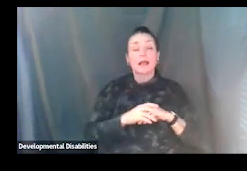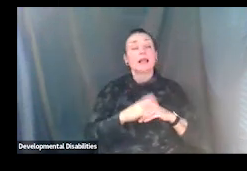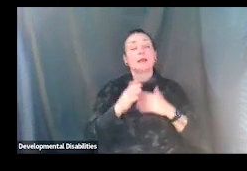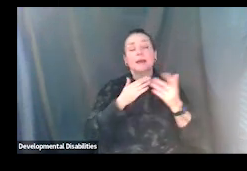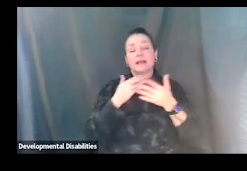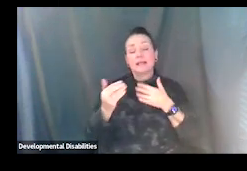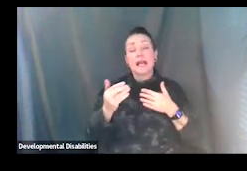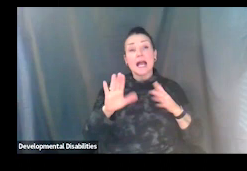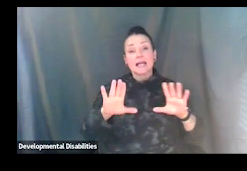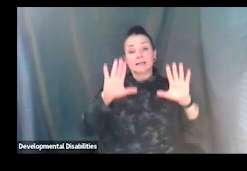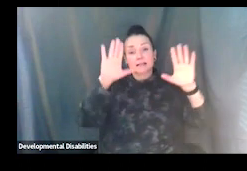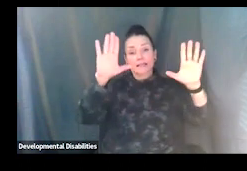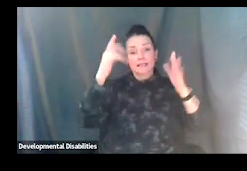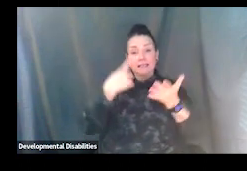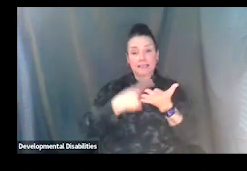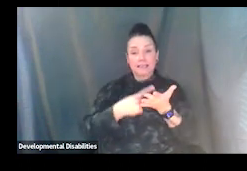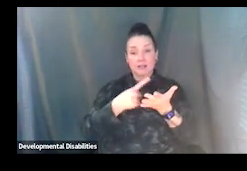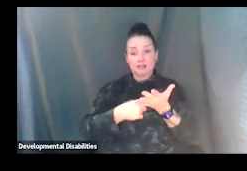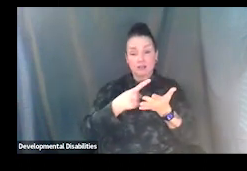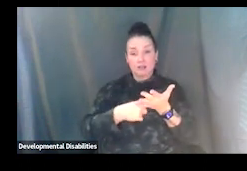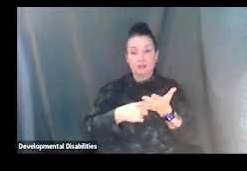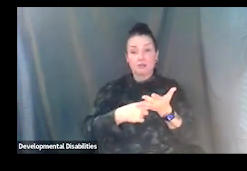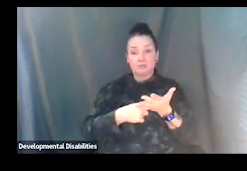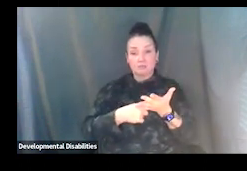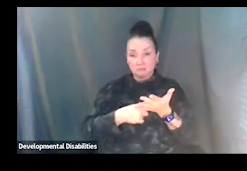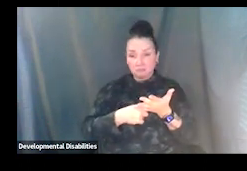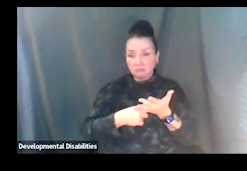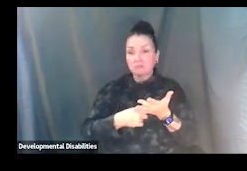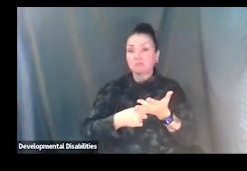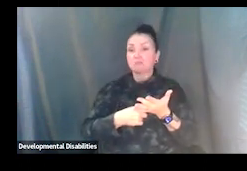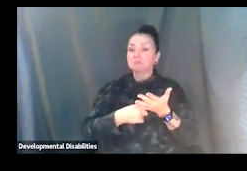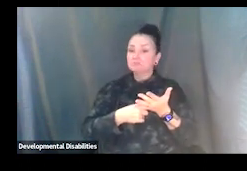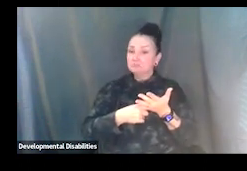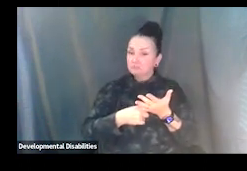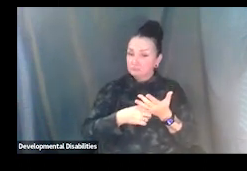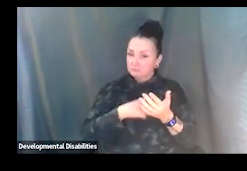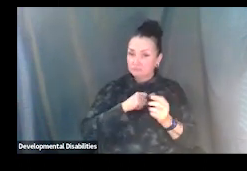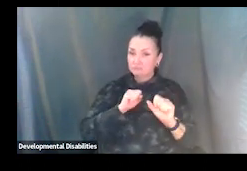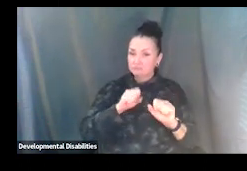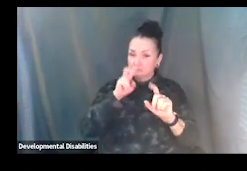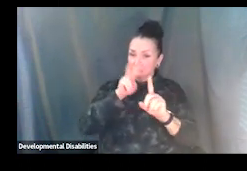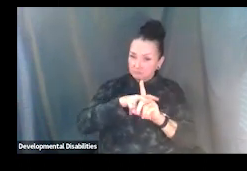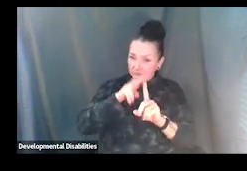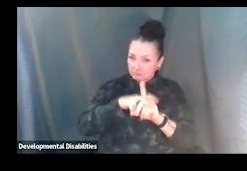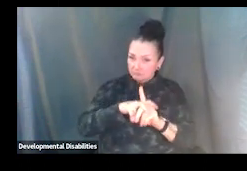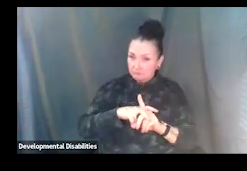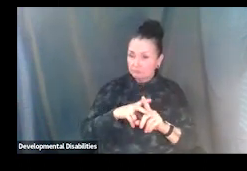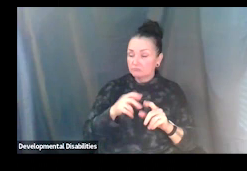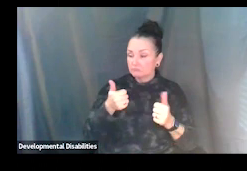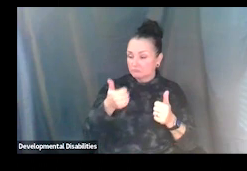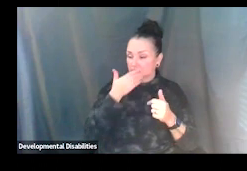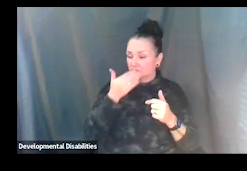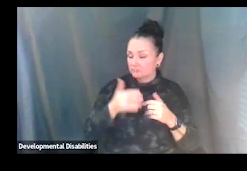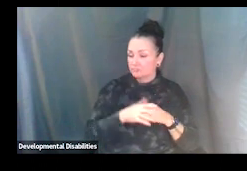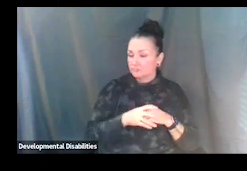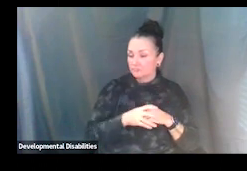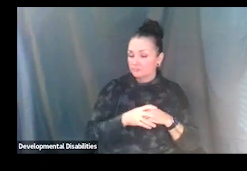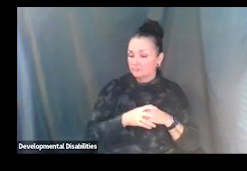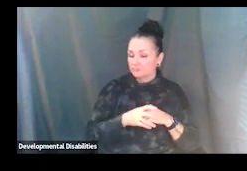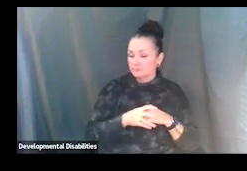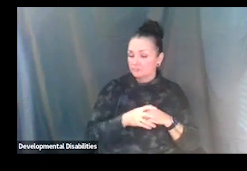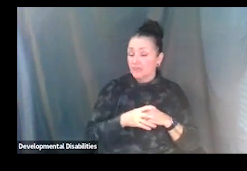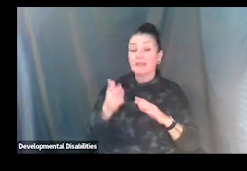excellent discussion, very practical. You know, the very first comment you made initially when you started the